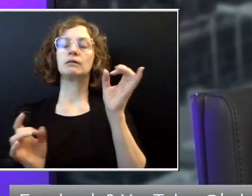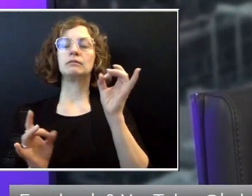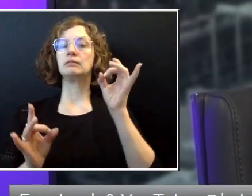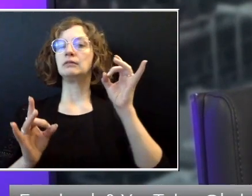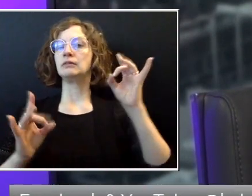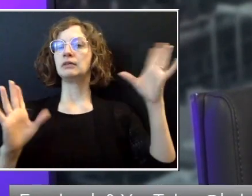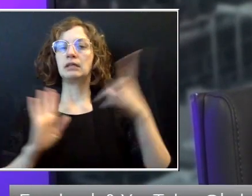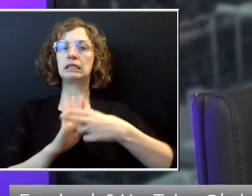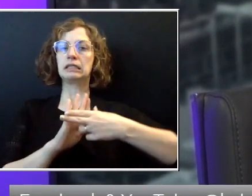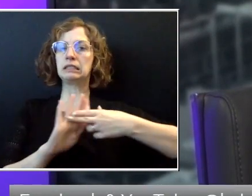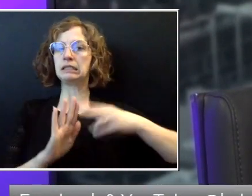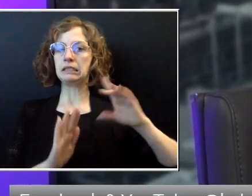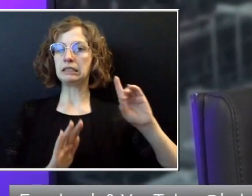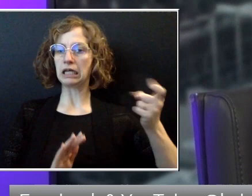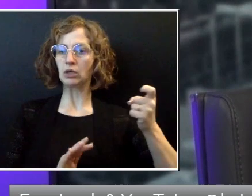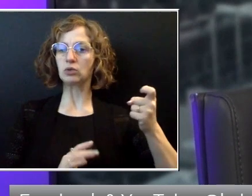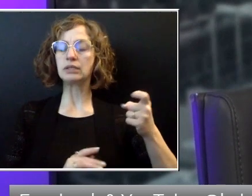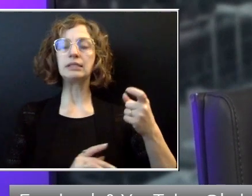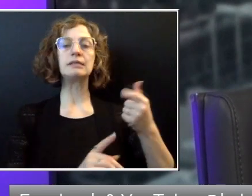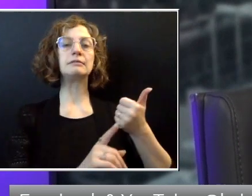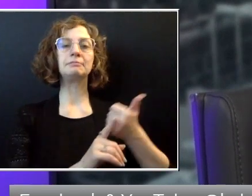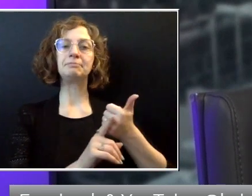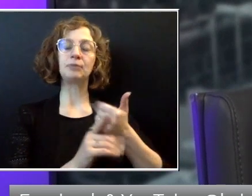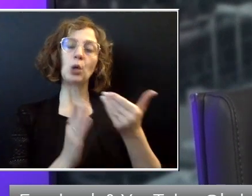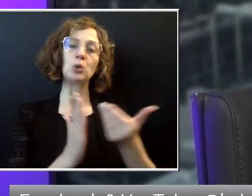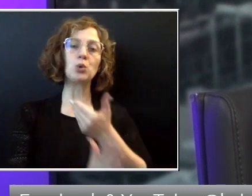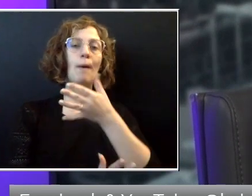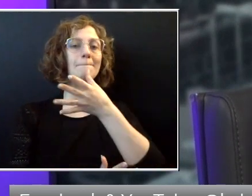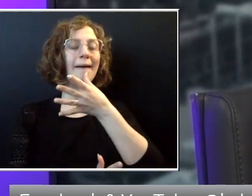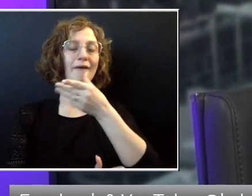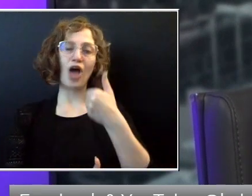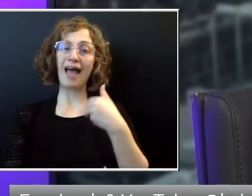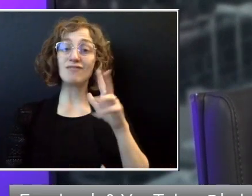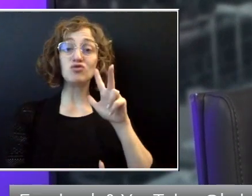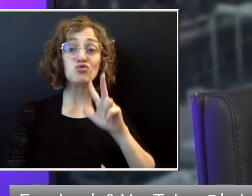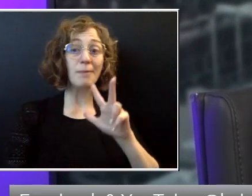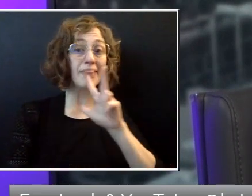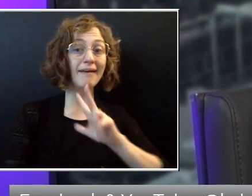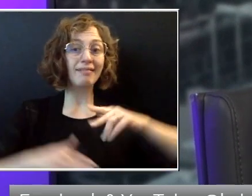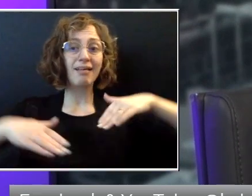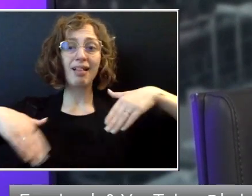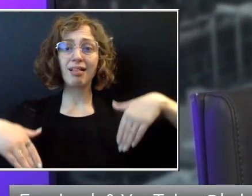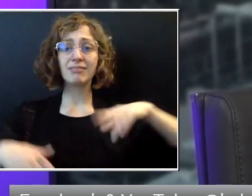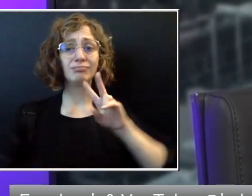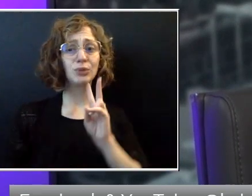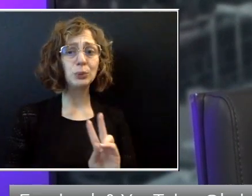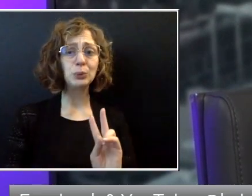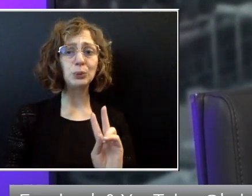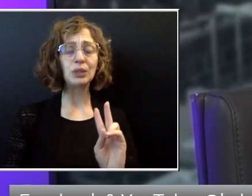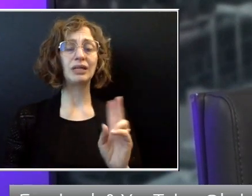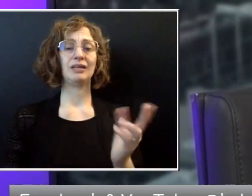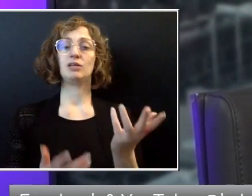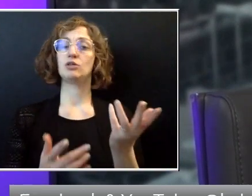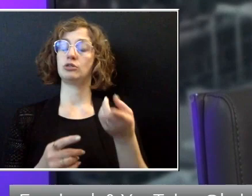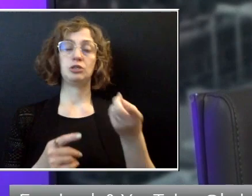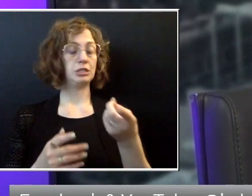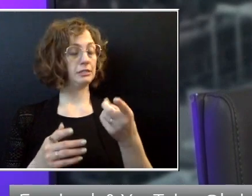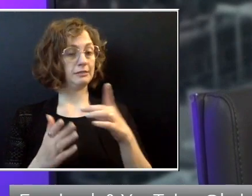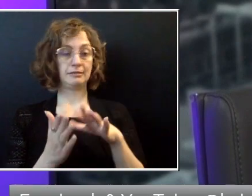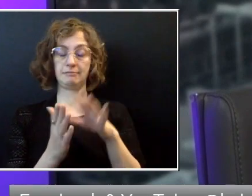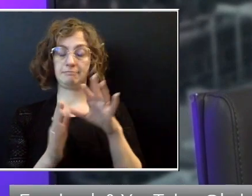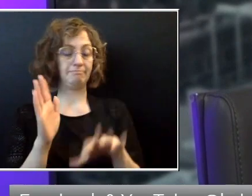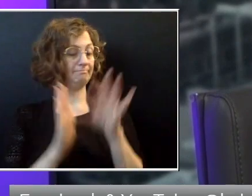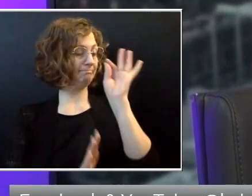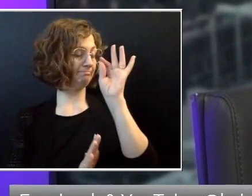with triplets who weren't even 2. She armed herself with knowledge to find the right doctor for her, and that brought her here to